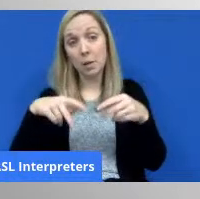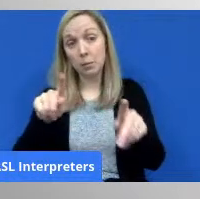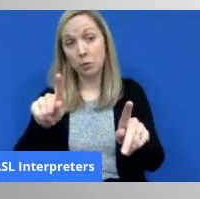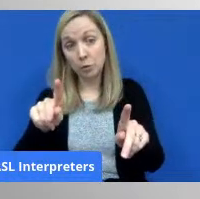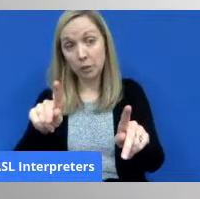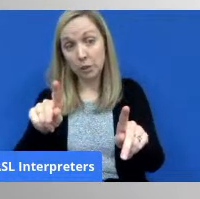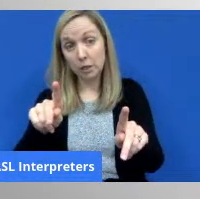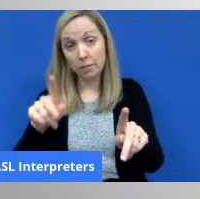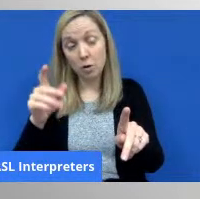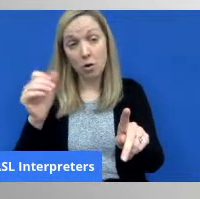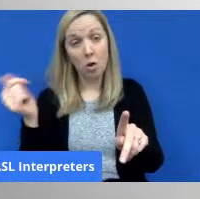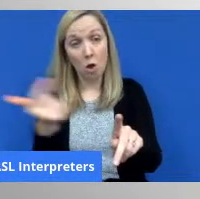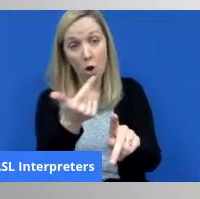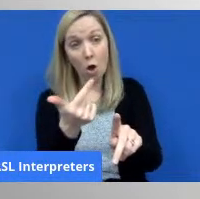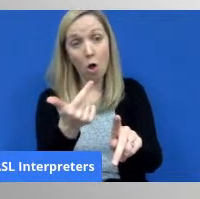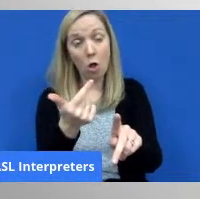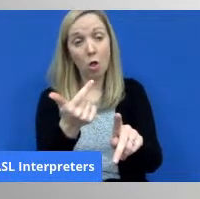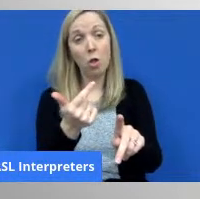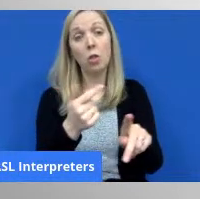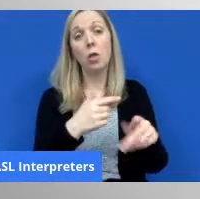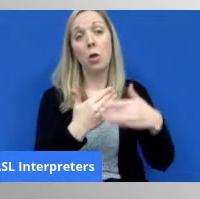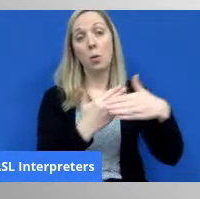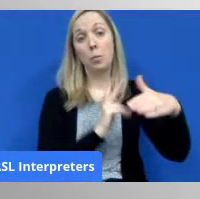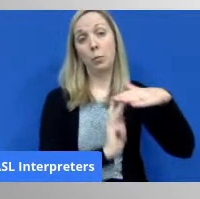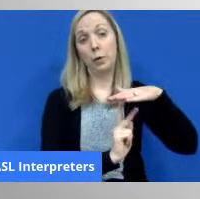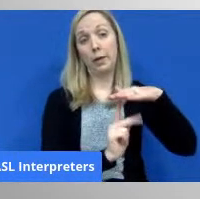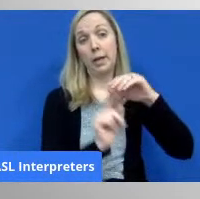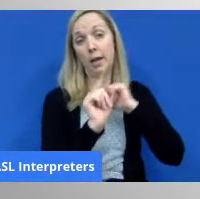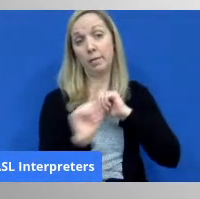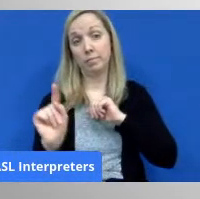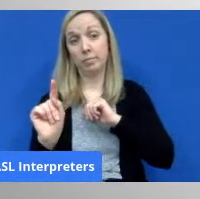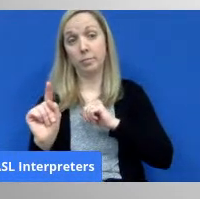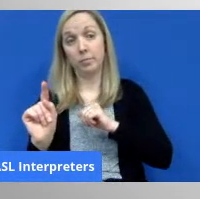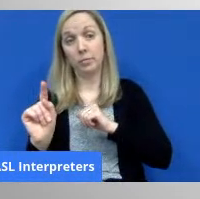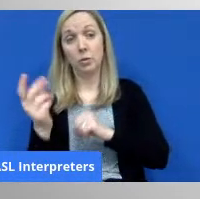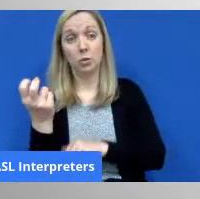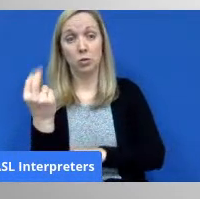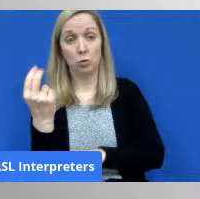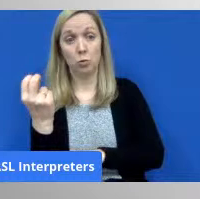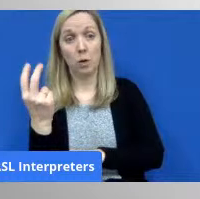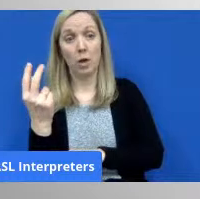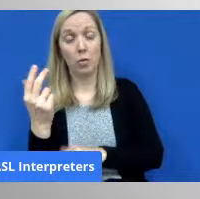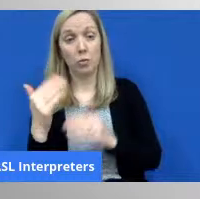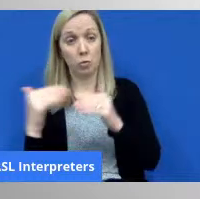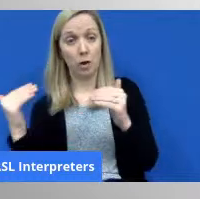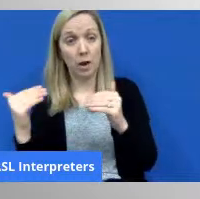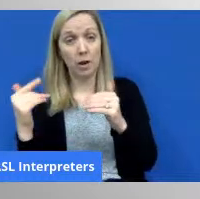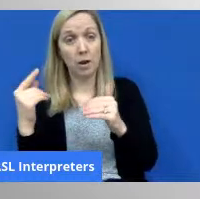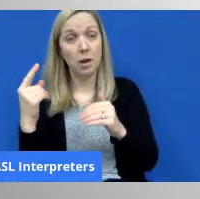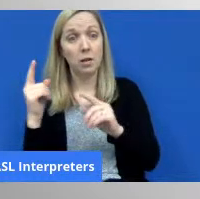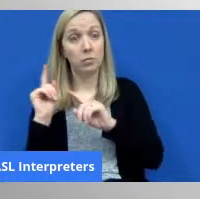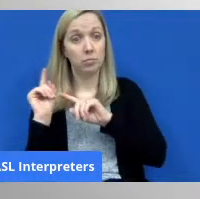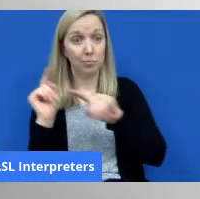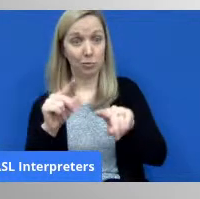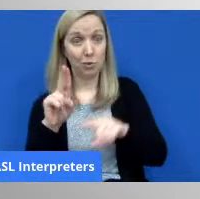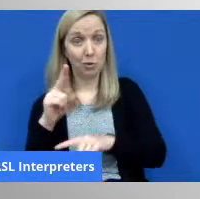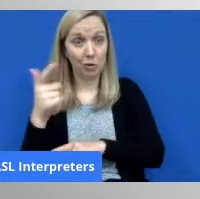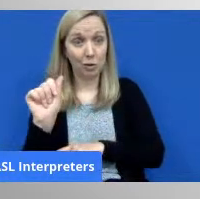County student, pre-K through 12th grade, to UGA for an academic field trip every single